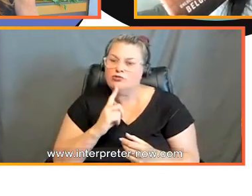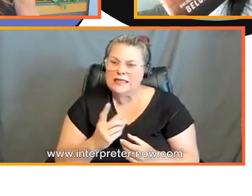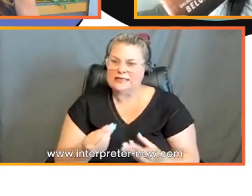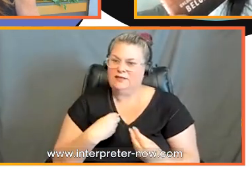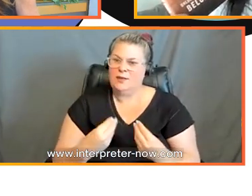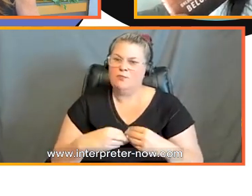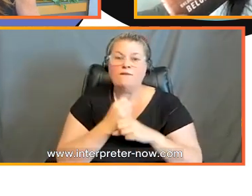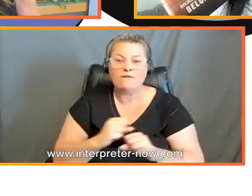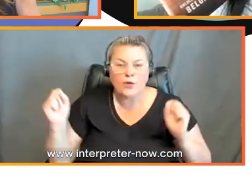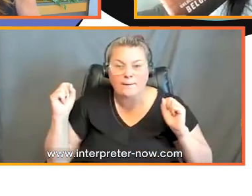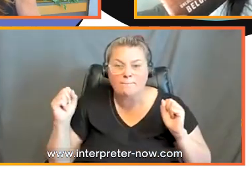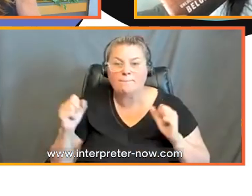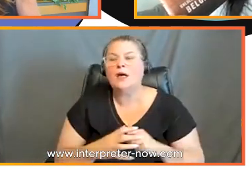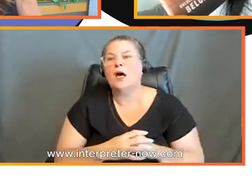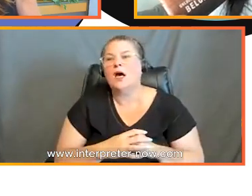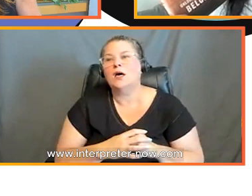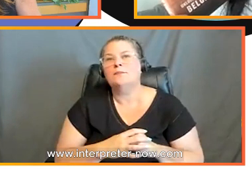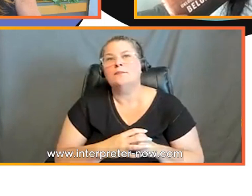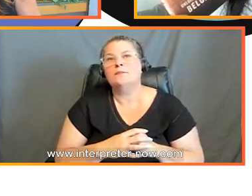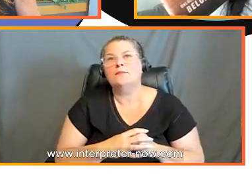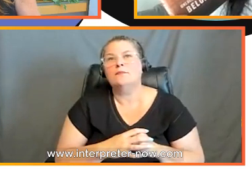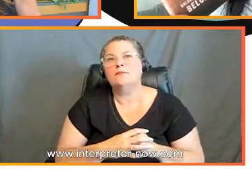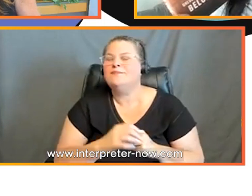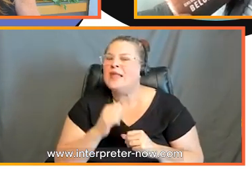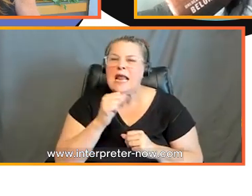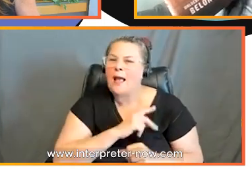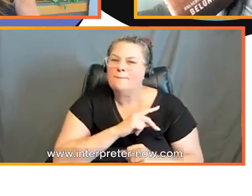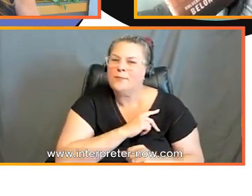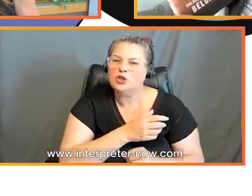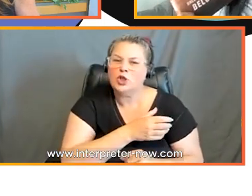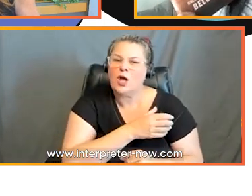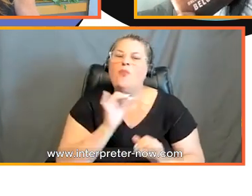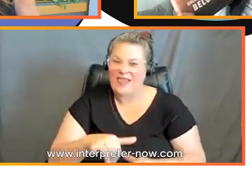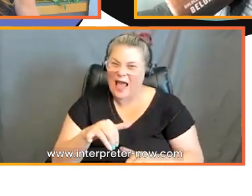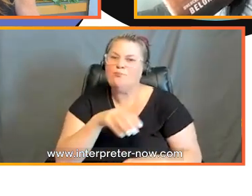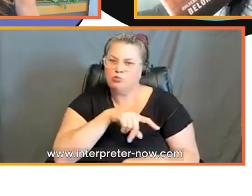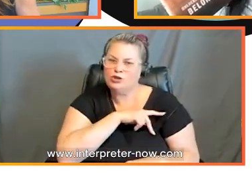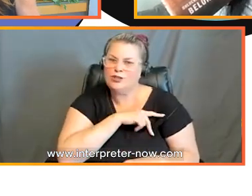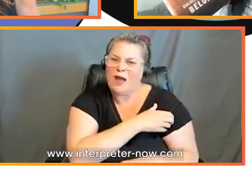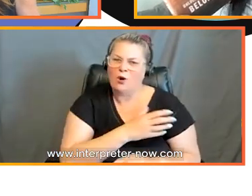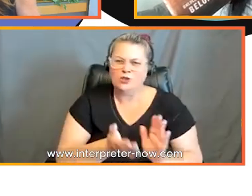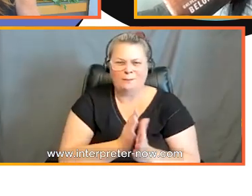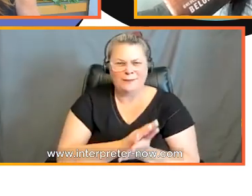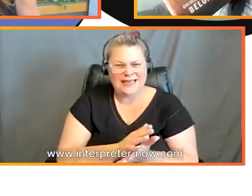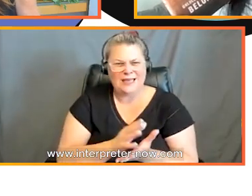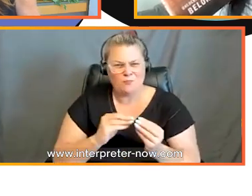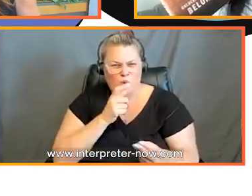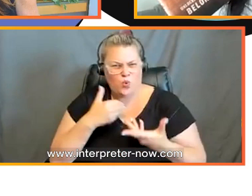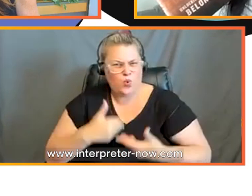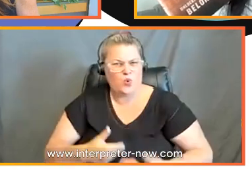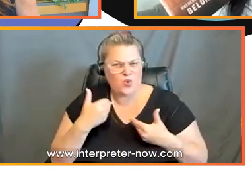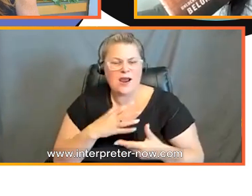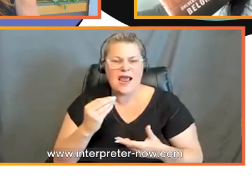me more freedom and that personal power to be more of who I am and